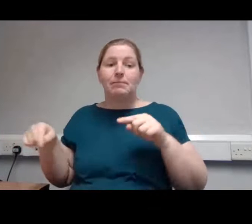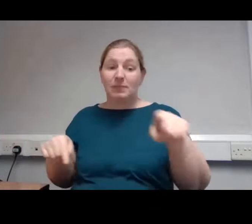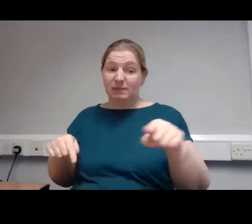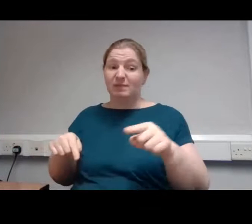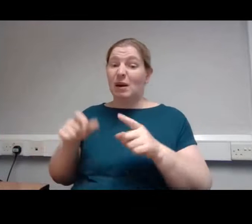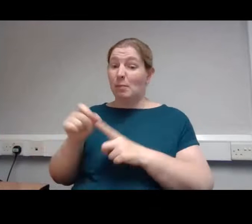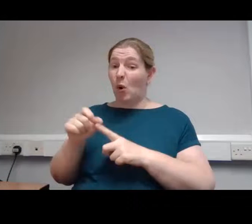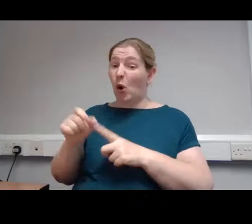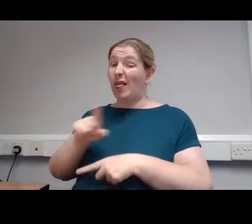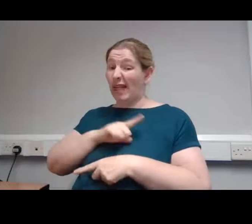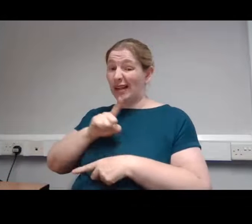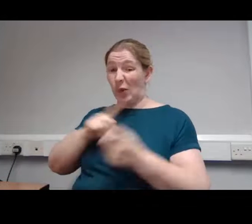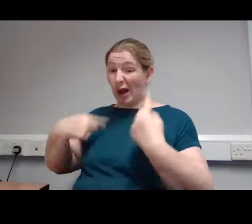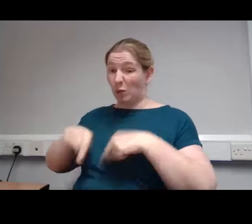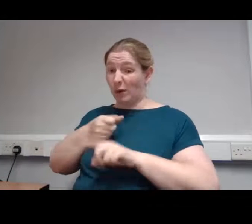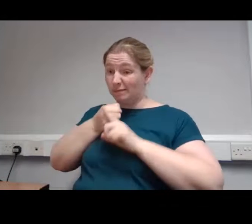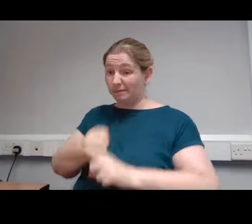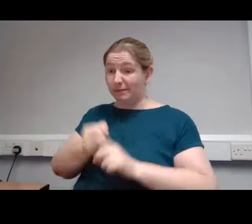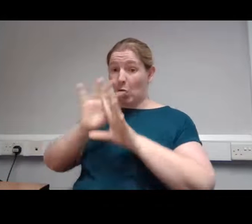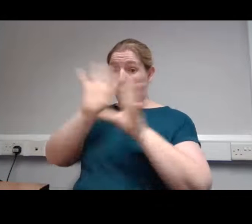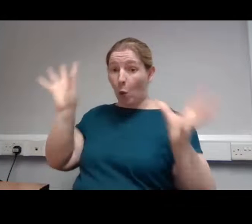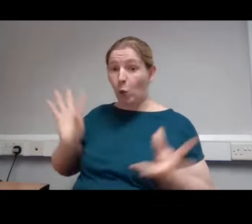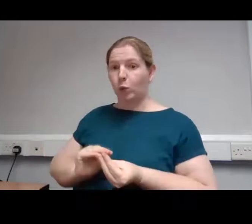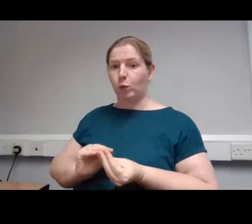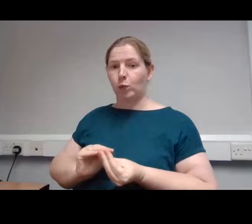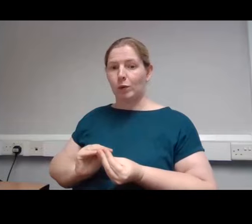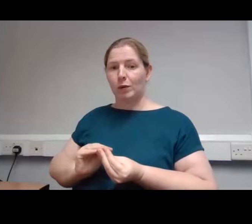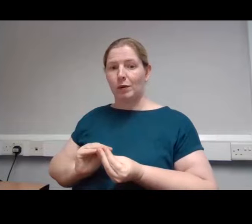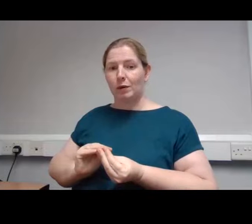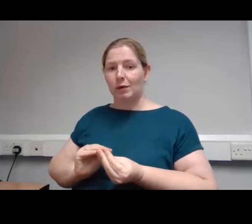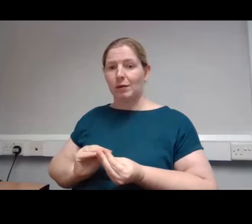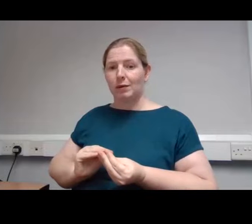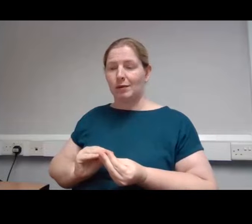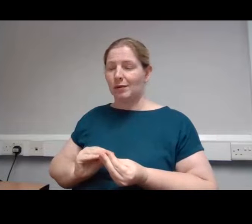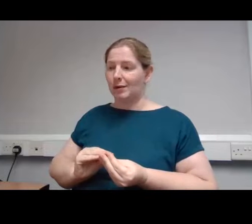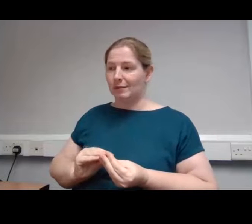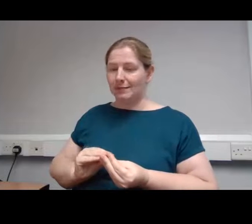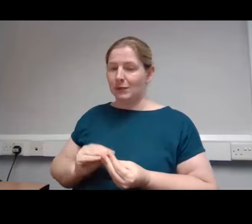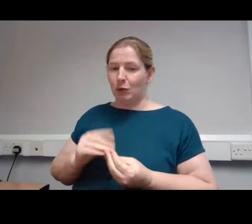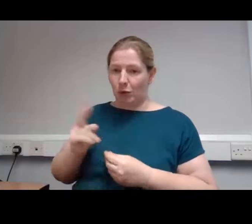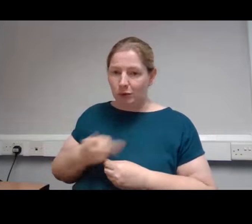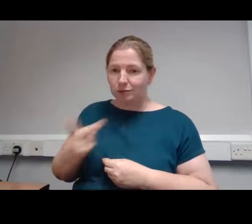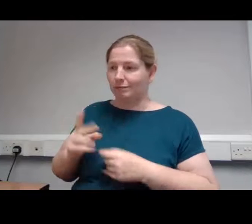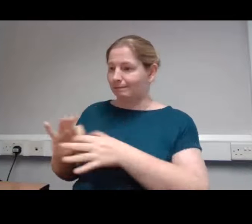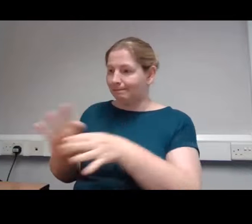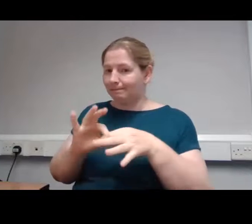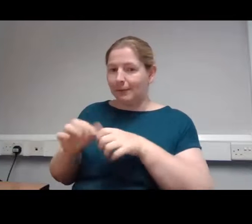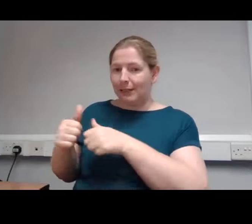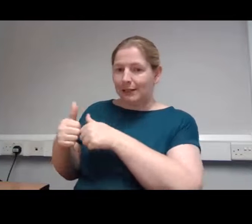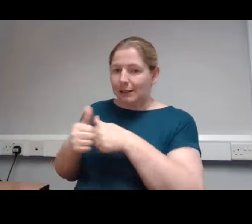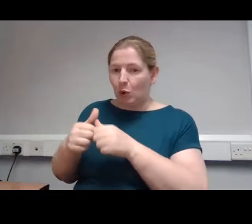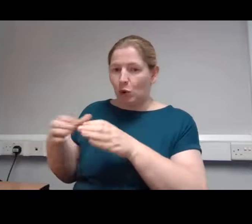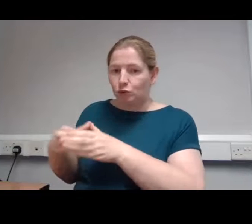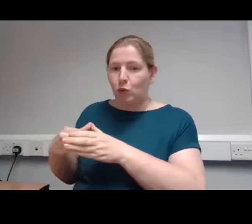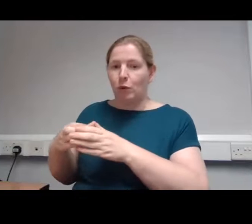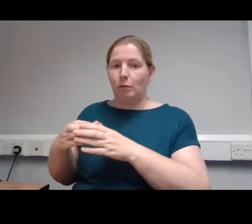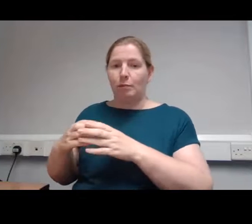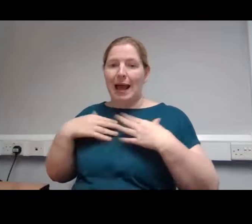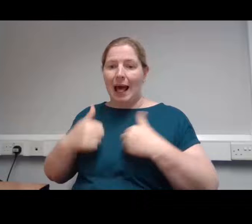holistic, that support mechanism of the Live Well with Pain support groups and our social prescribers and health and wellbeing